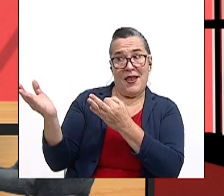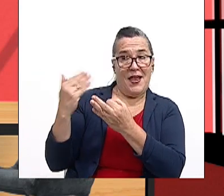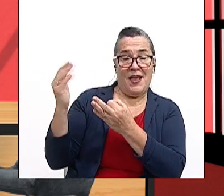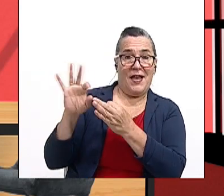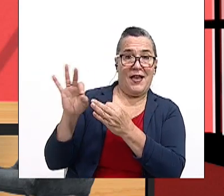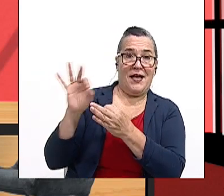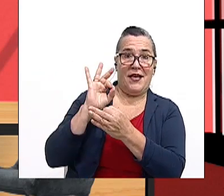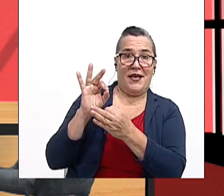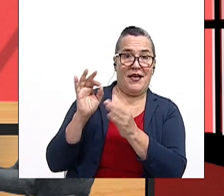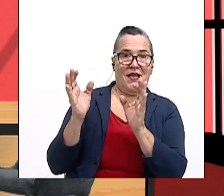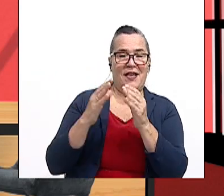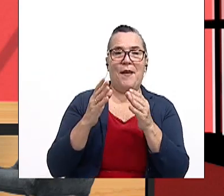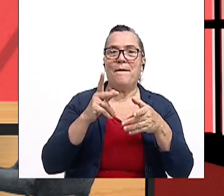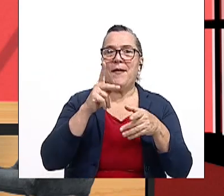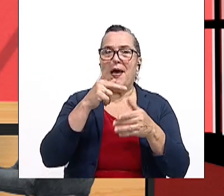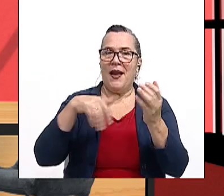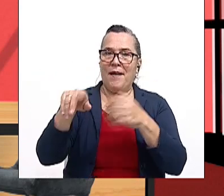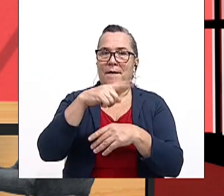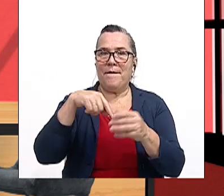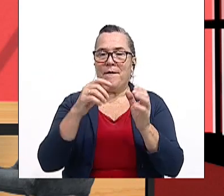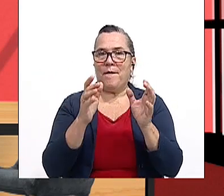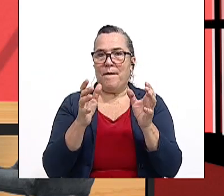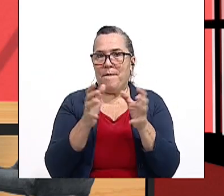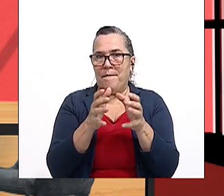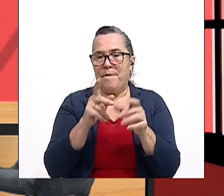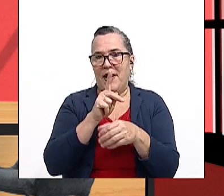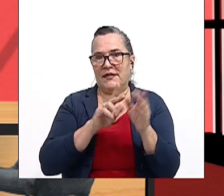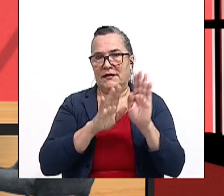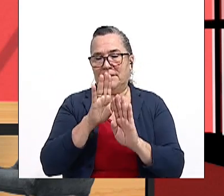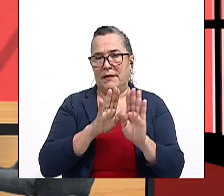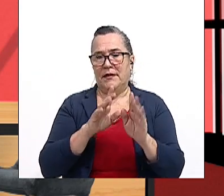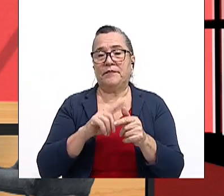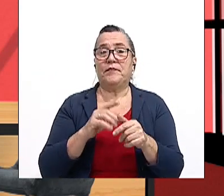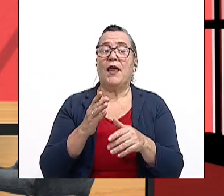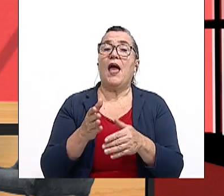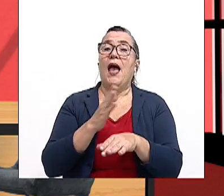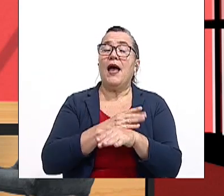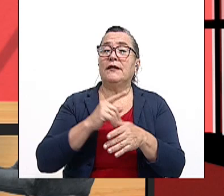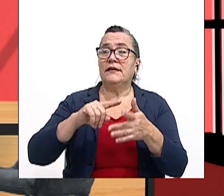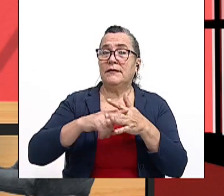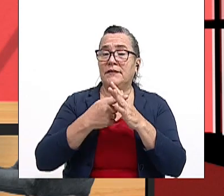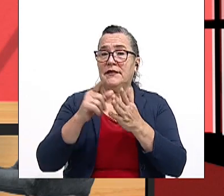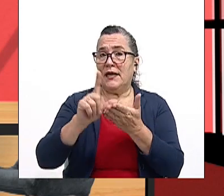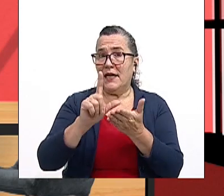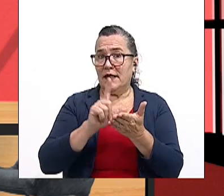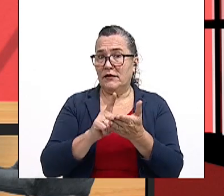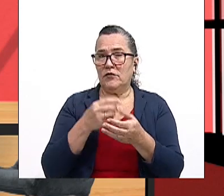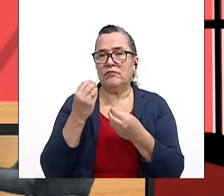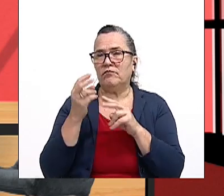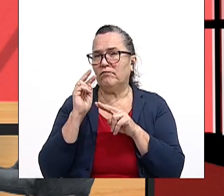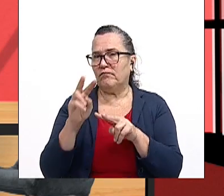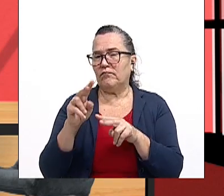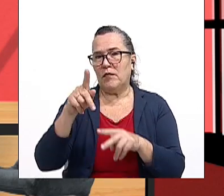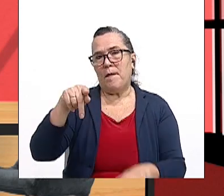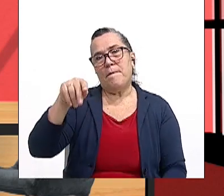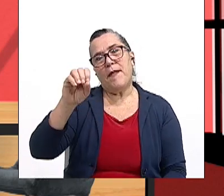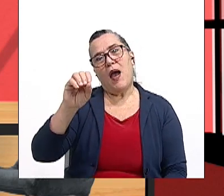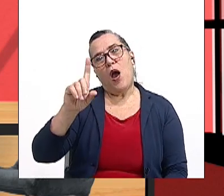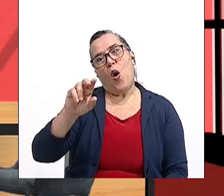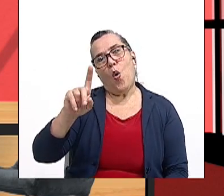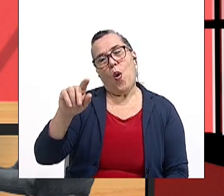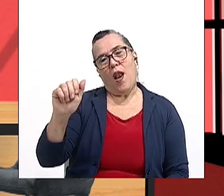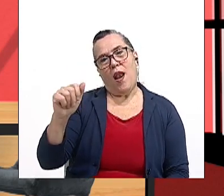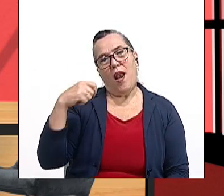with us. Before beginning our lesson, let's watch Paola's video. She